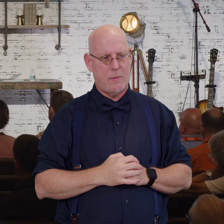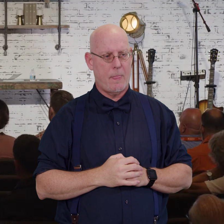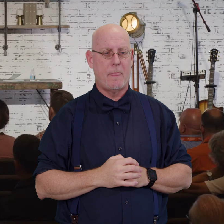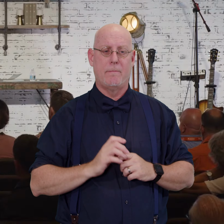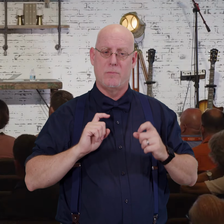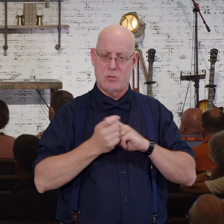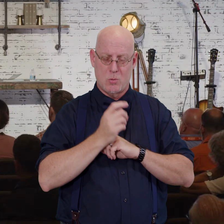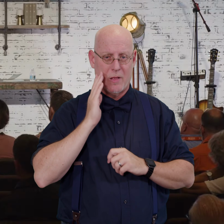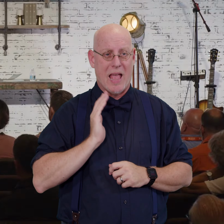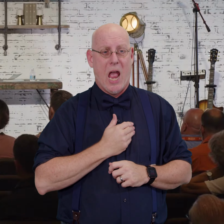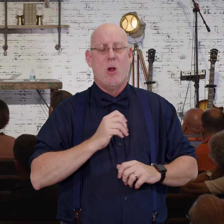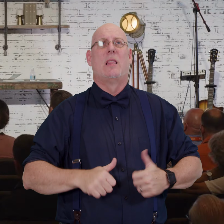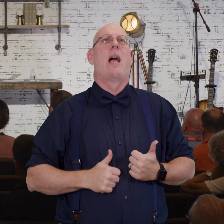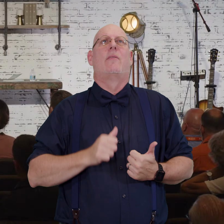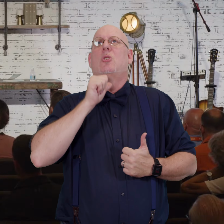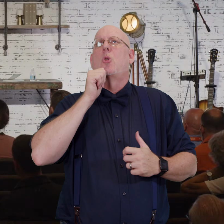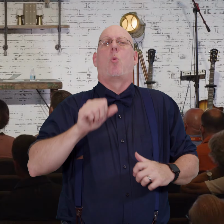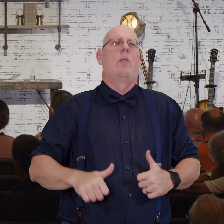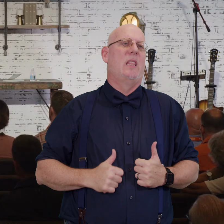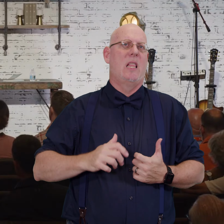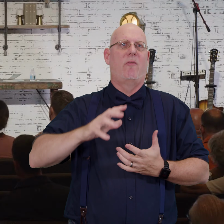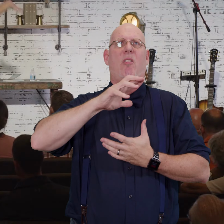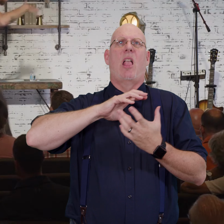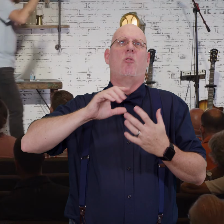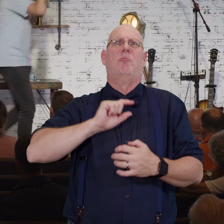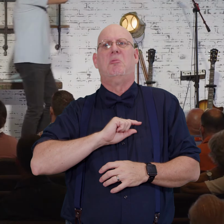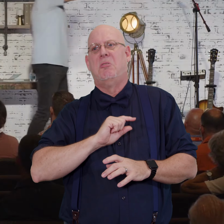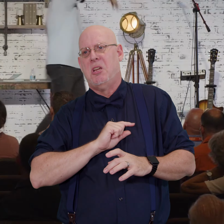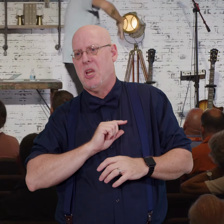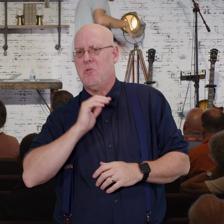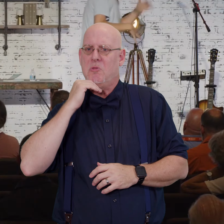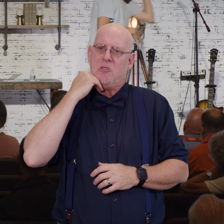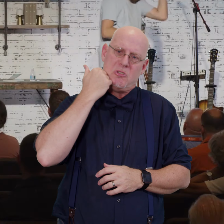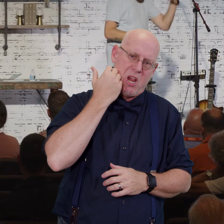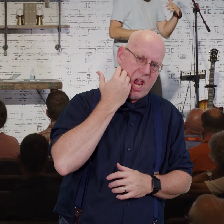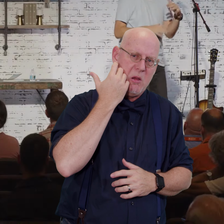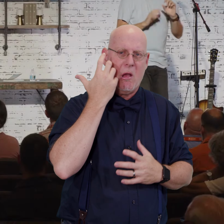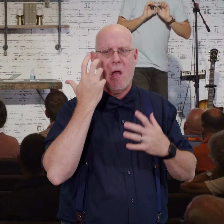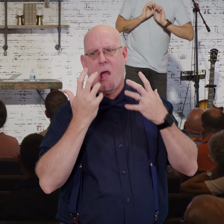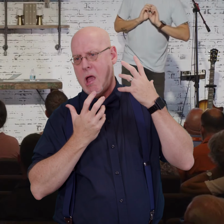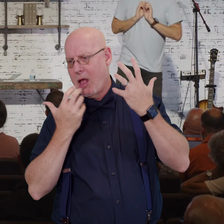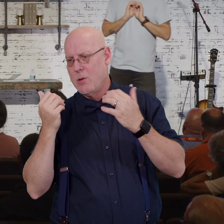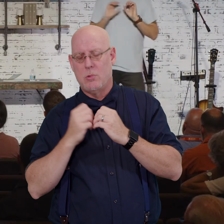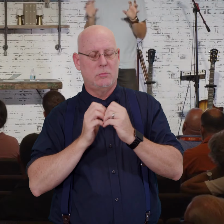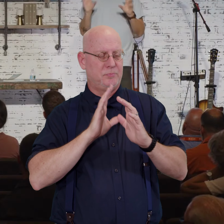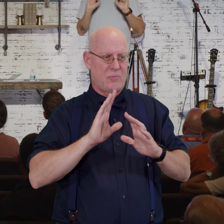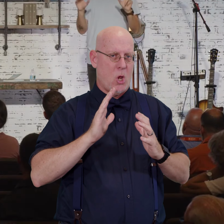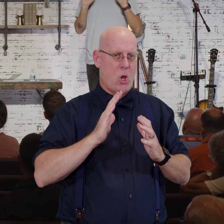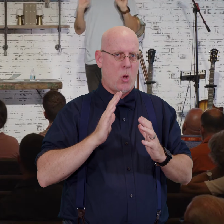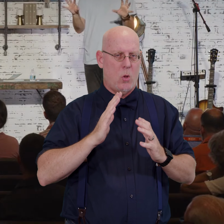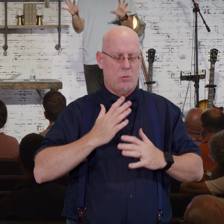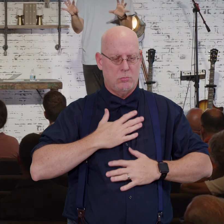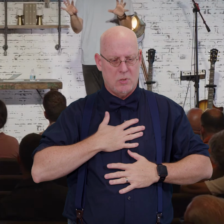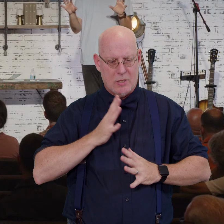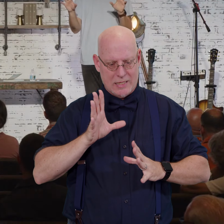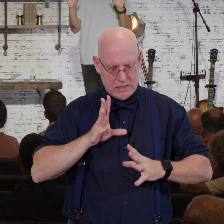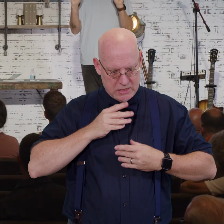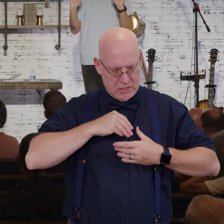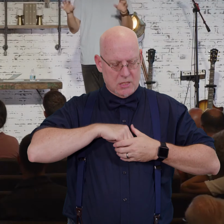It's transformative. Like our life, we don't live under this cloud of guilt and shame being weighed down anymore. Instead, we breathe in the